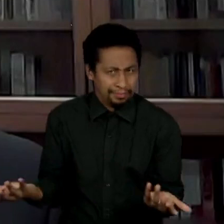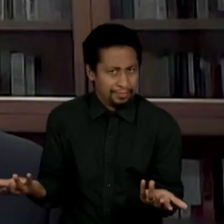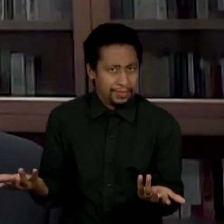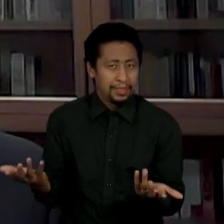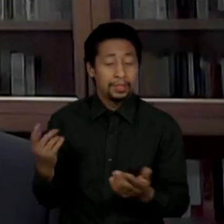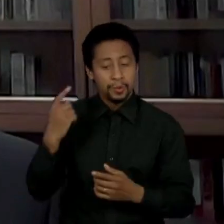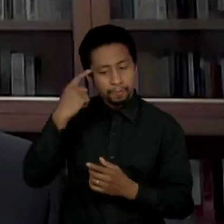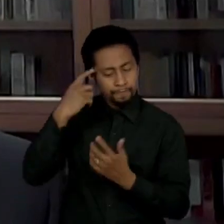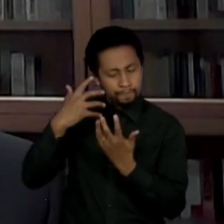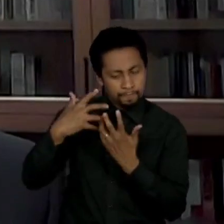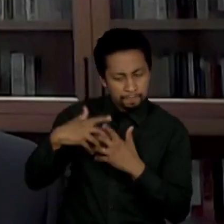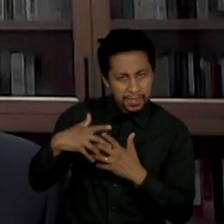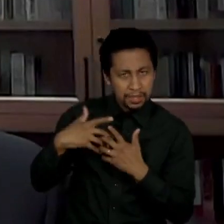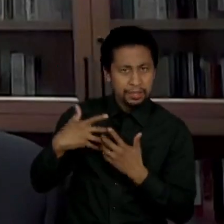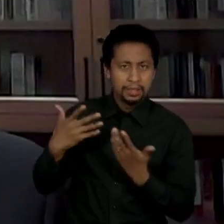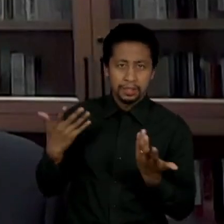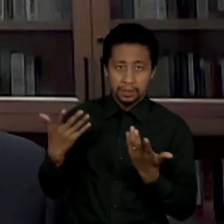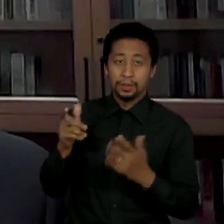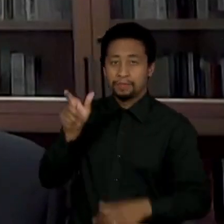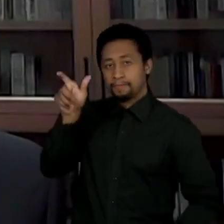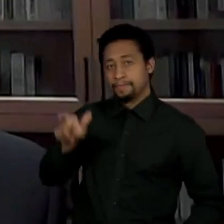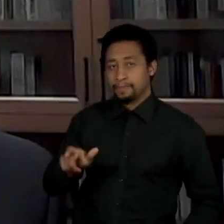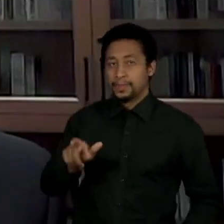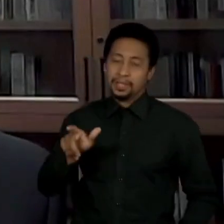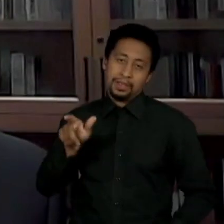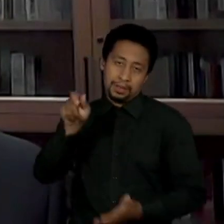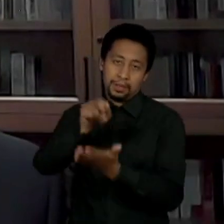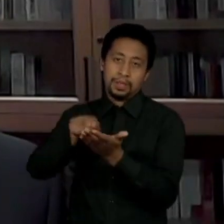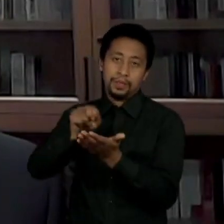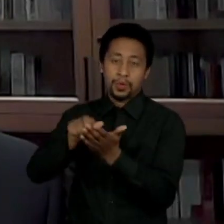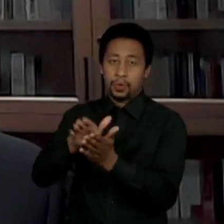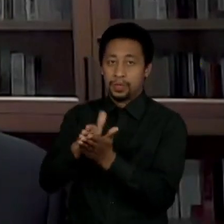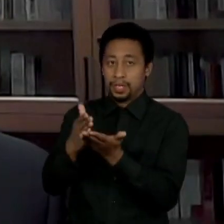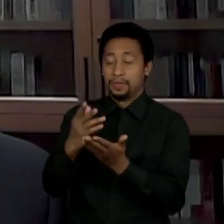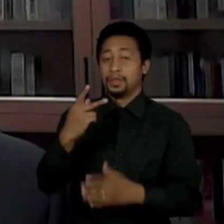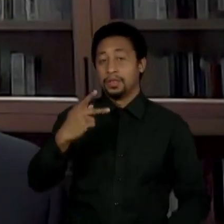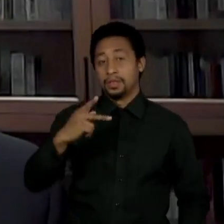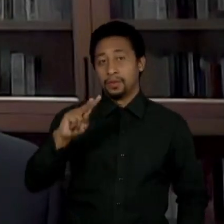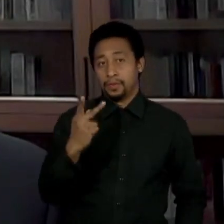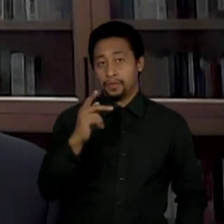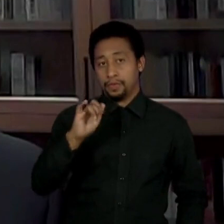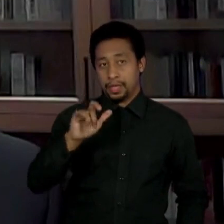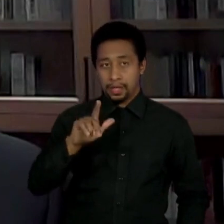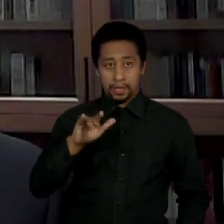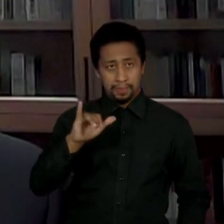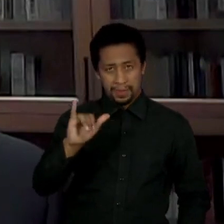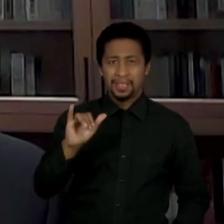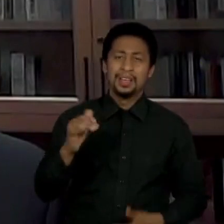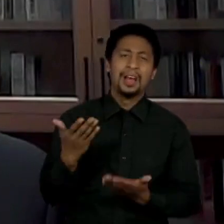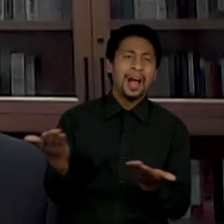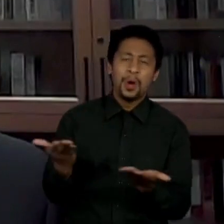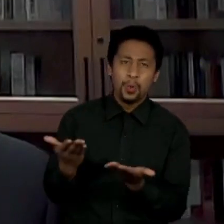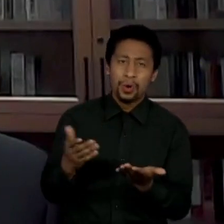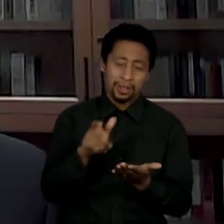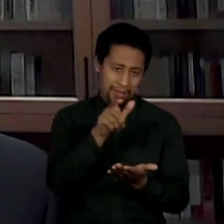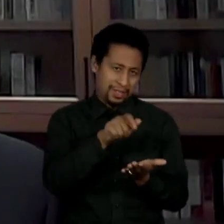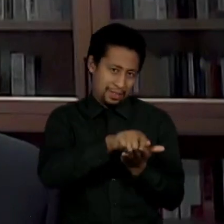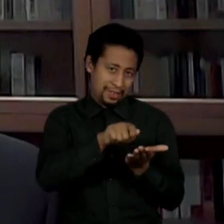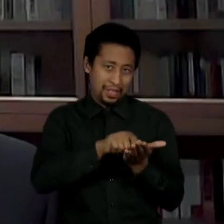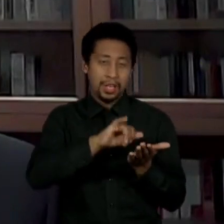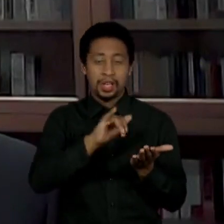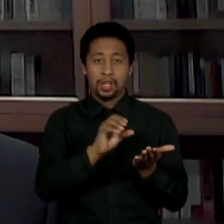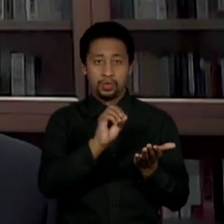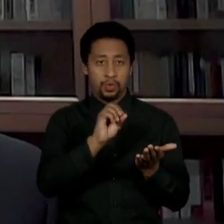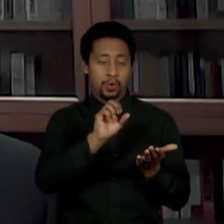It's difficult for me to read Philip Roth novels. It's difficult for me now to read a Joseph Heller novel, Catch-22. They are